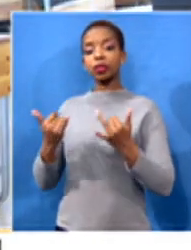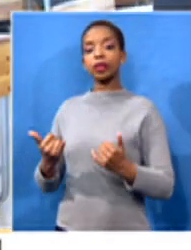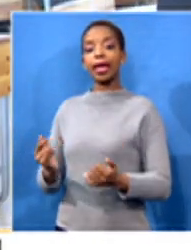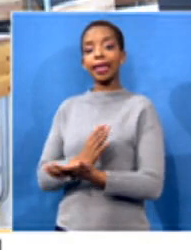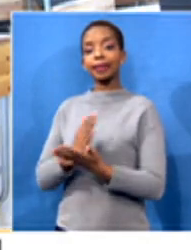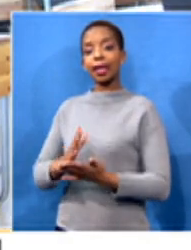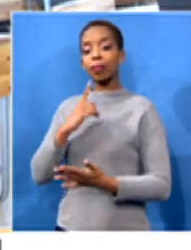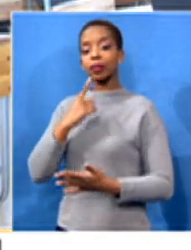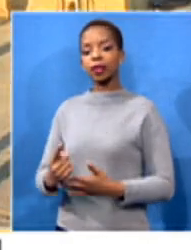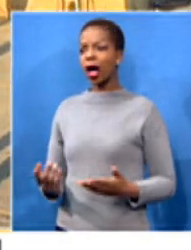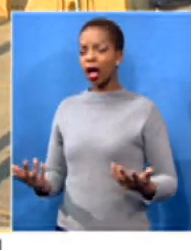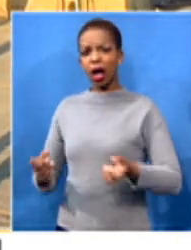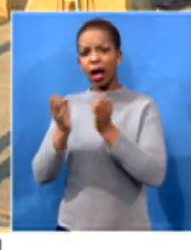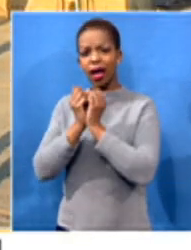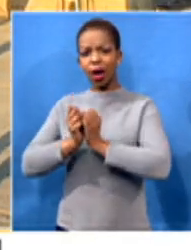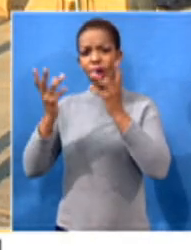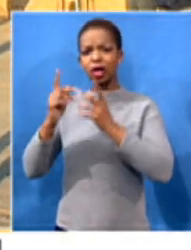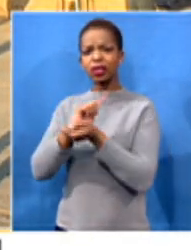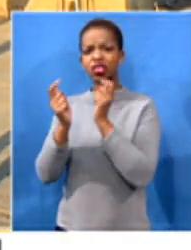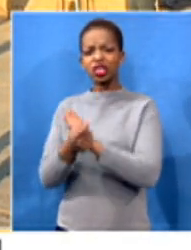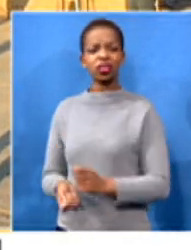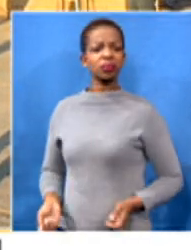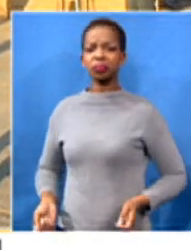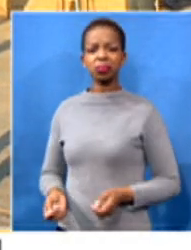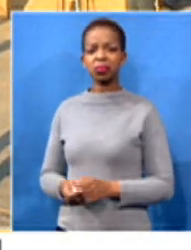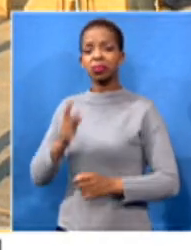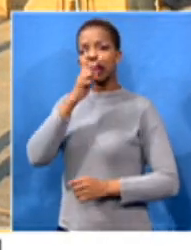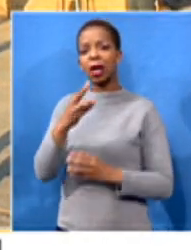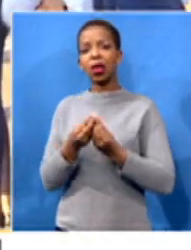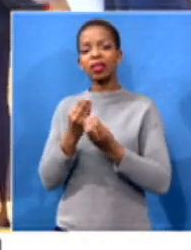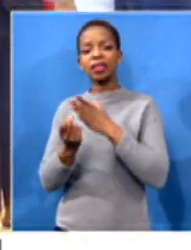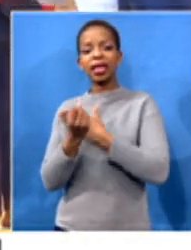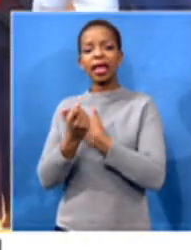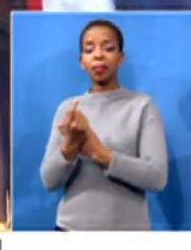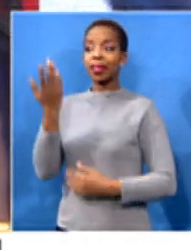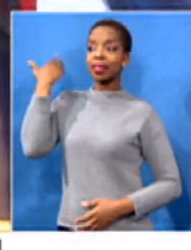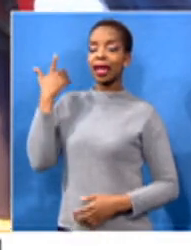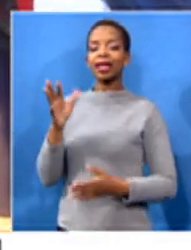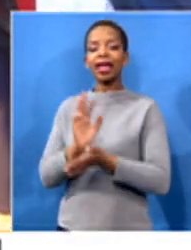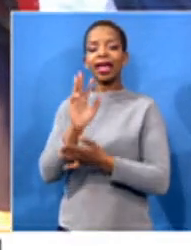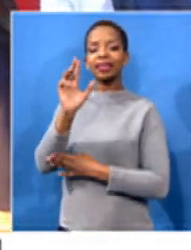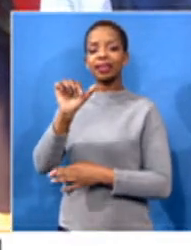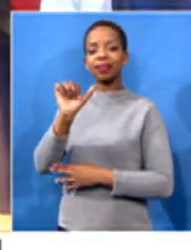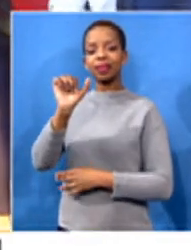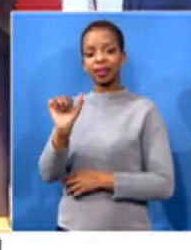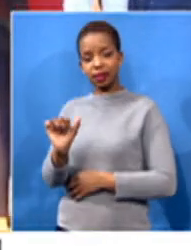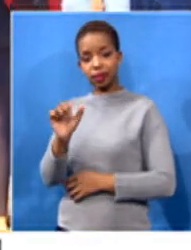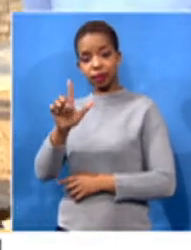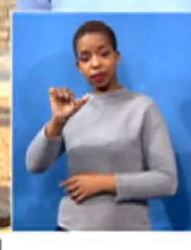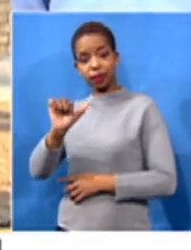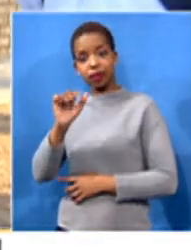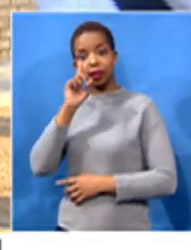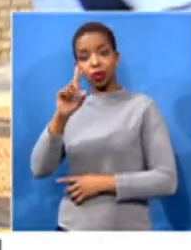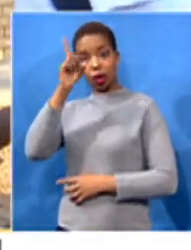has changed. If we look at what was happening in 1976, you had, for example, in black schools, high schools, there